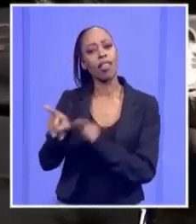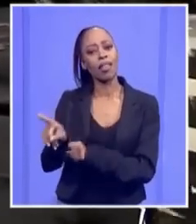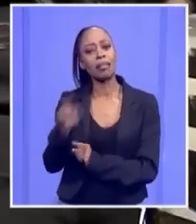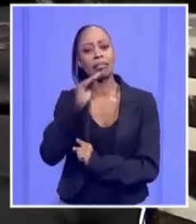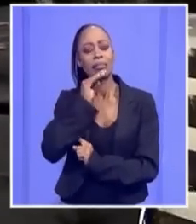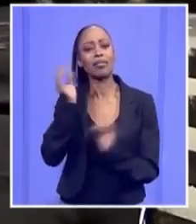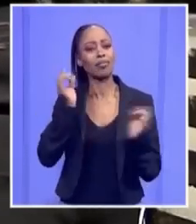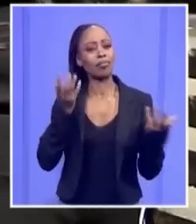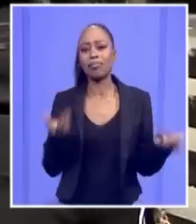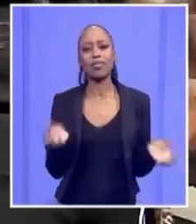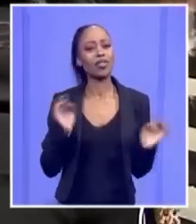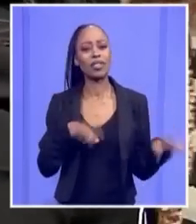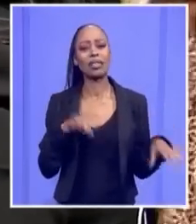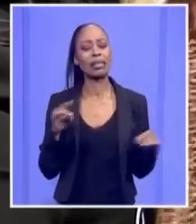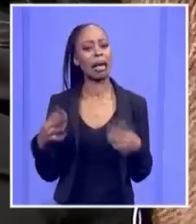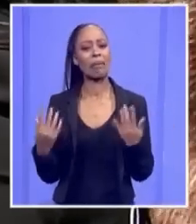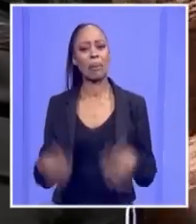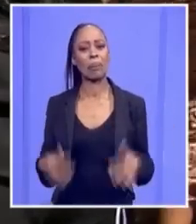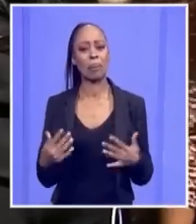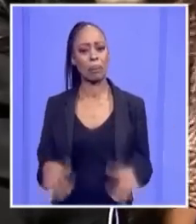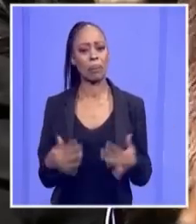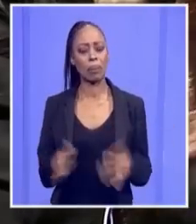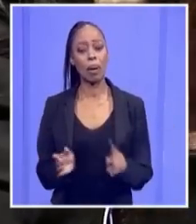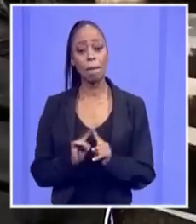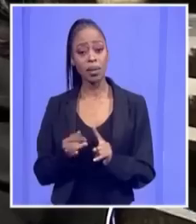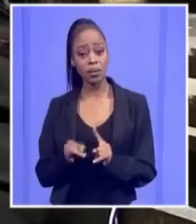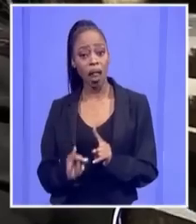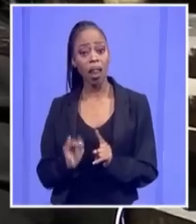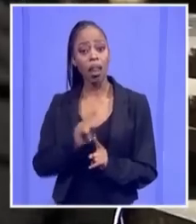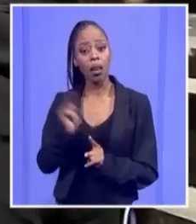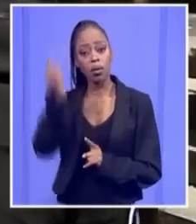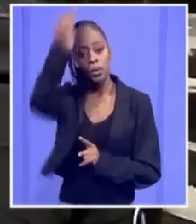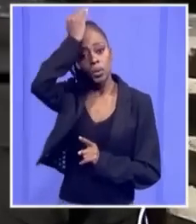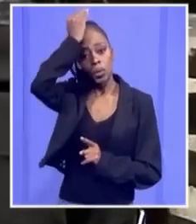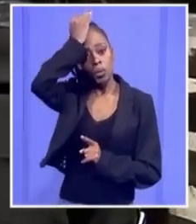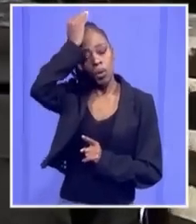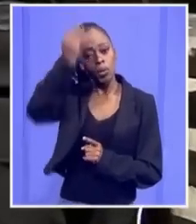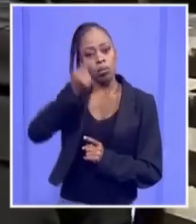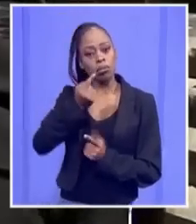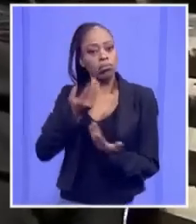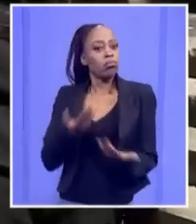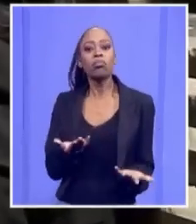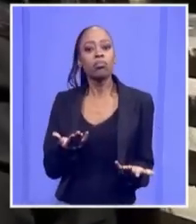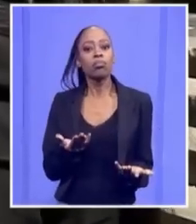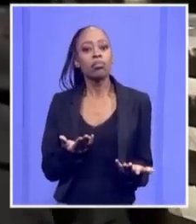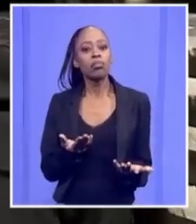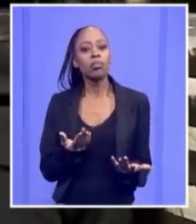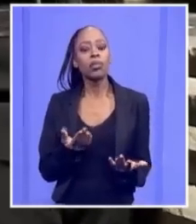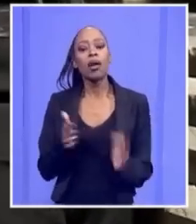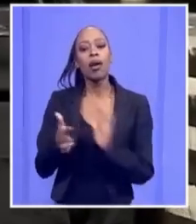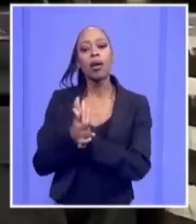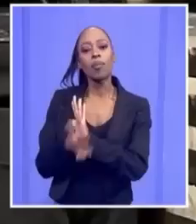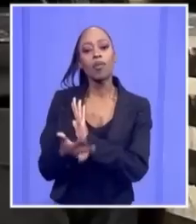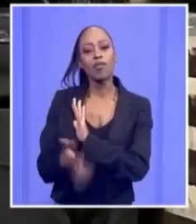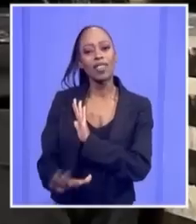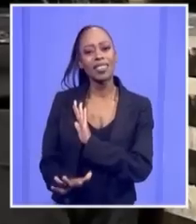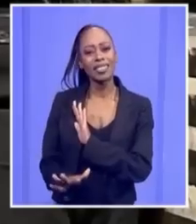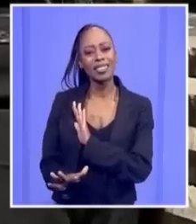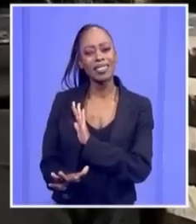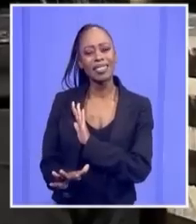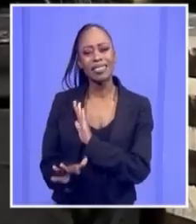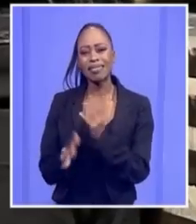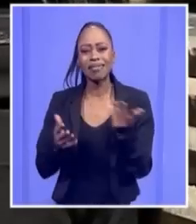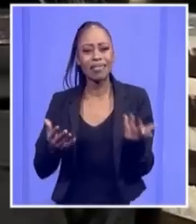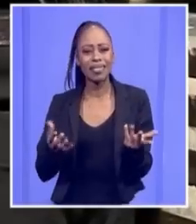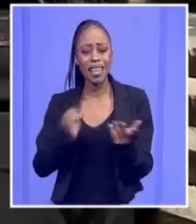would have suffered irreparable harm. But the former president, if this interdict is granted, as it has been, will not suffer any